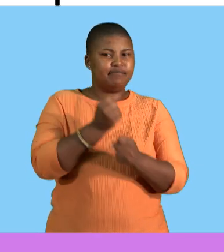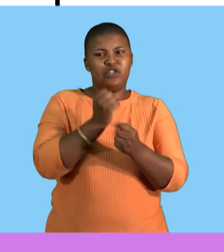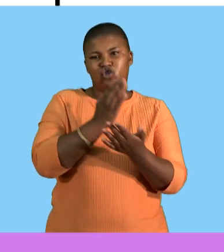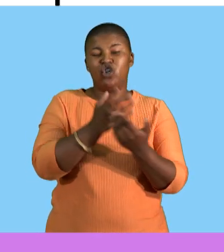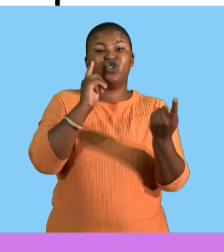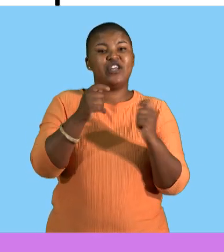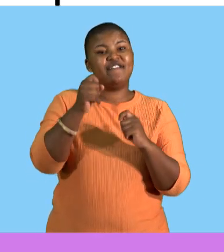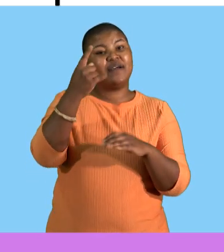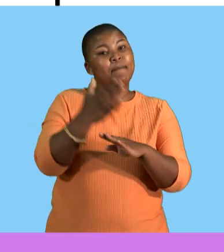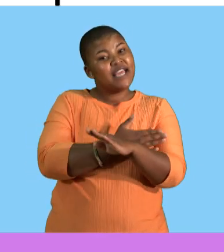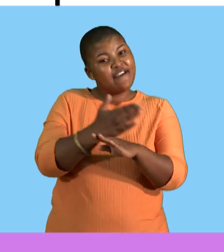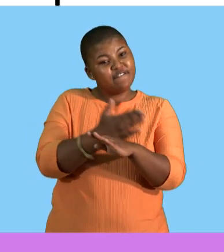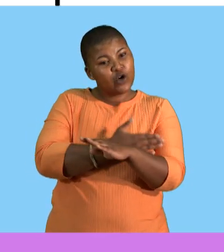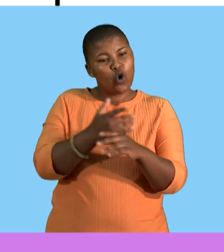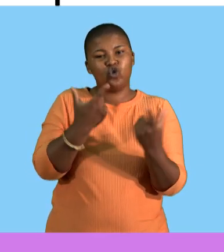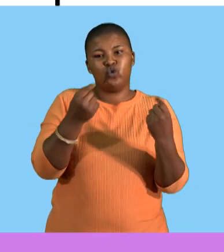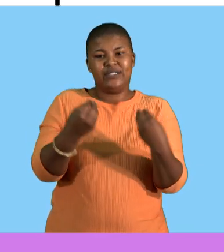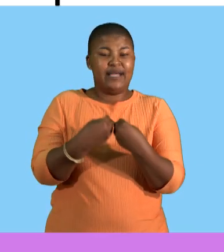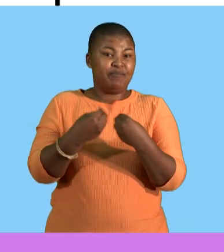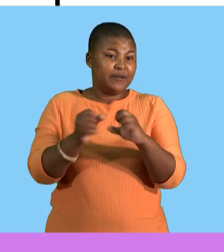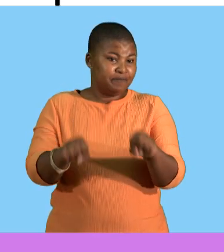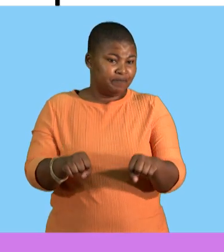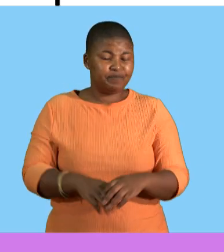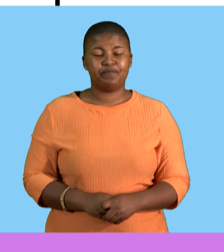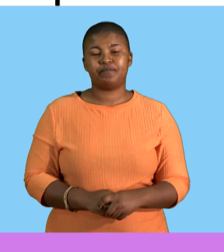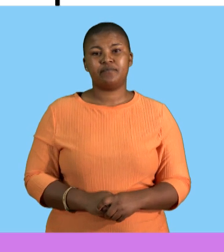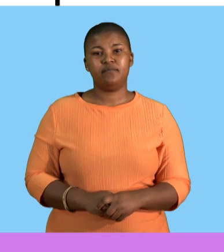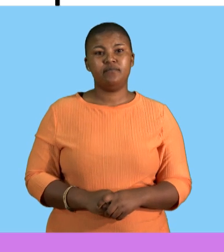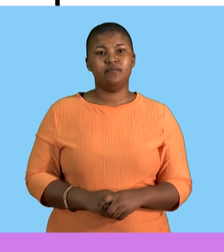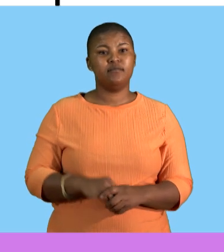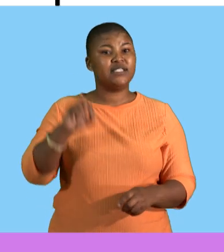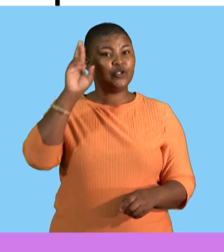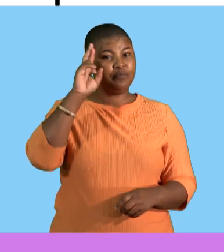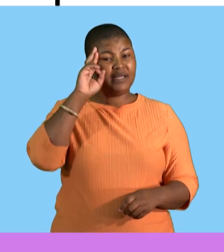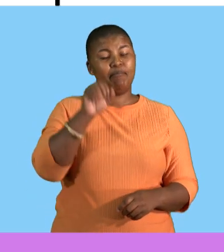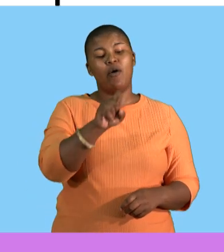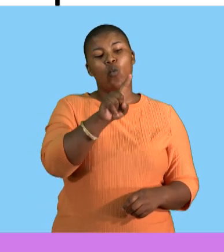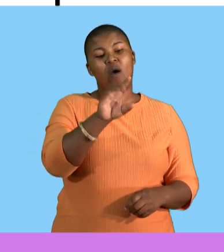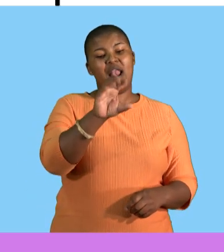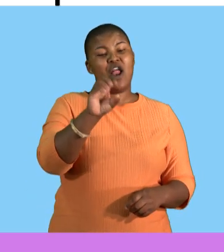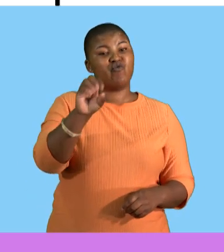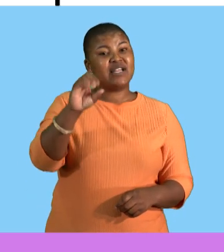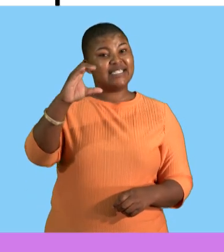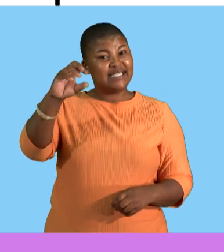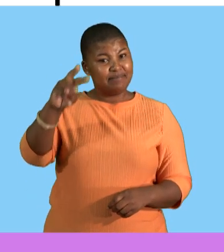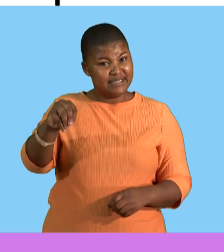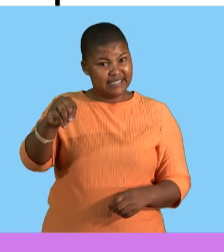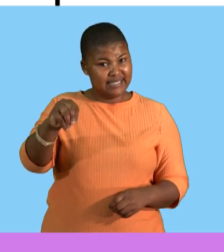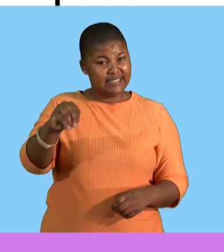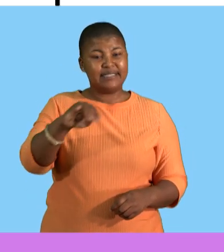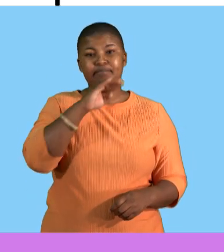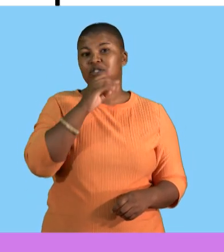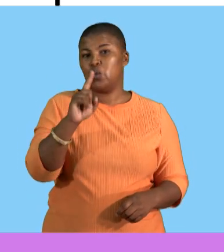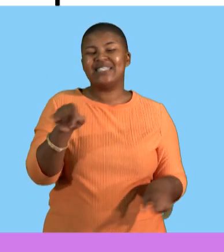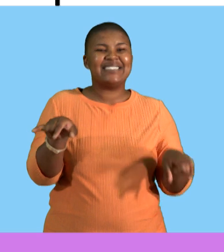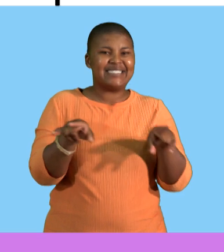before going into something else. So remember, 100 centimeters is the